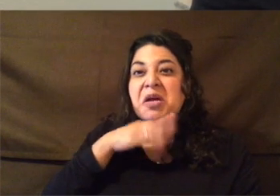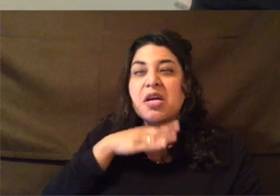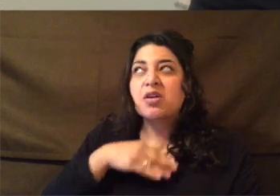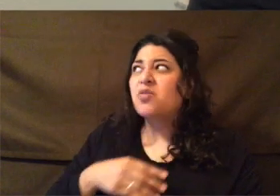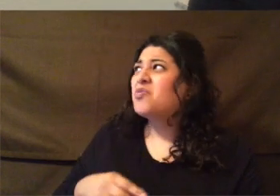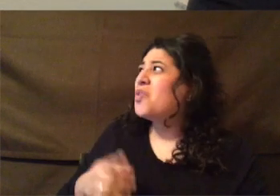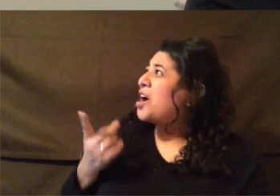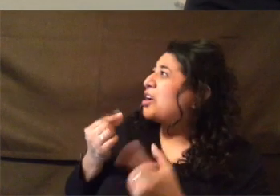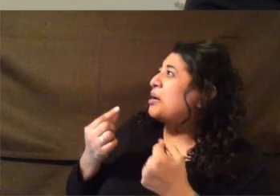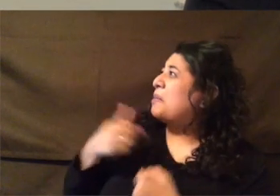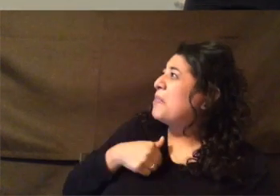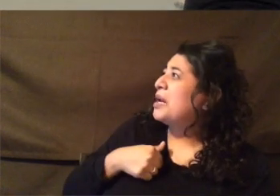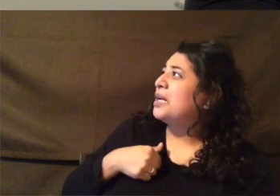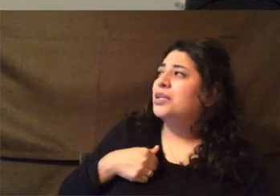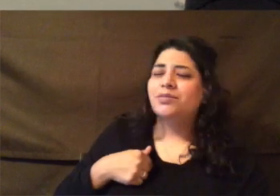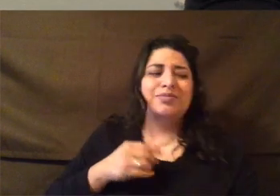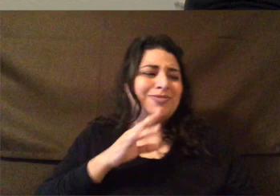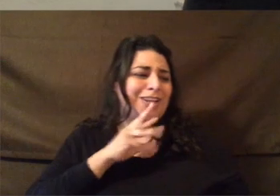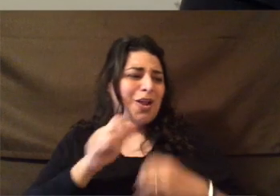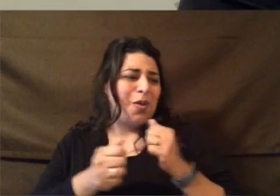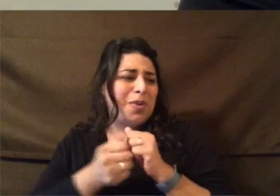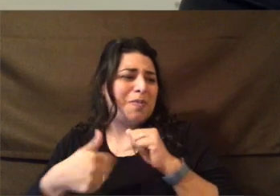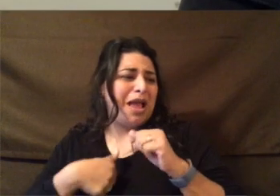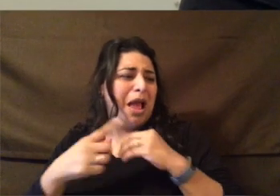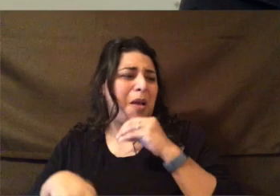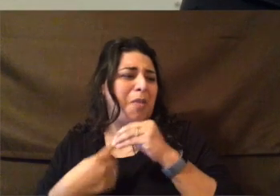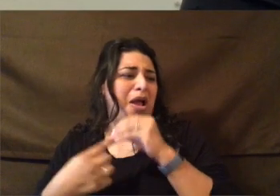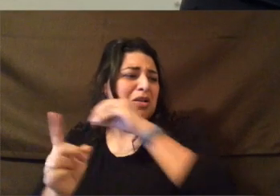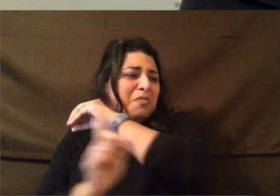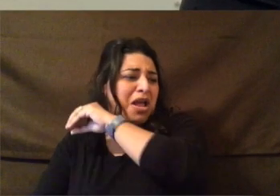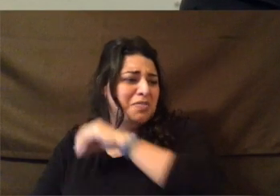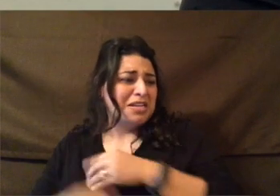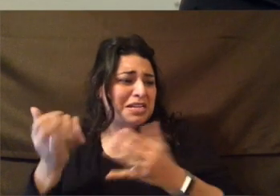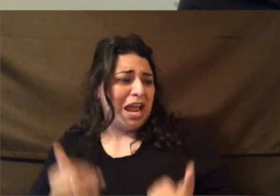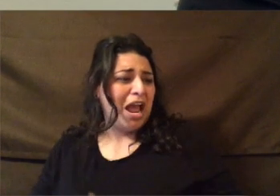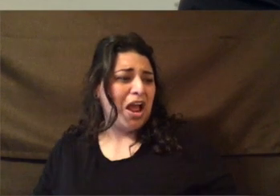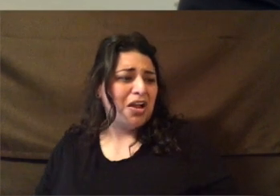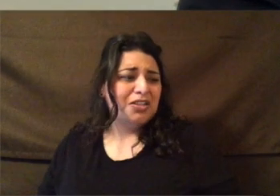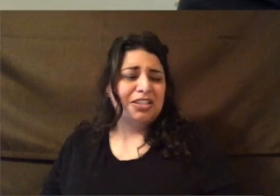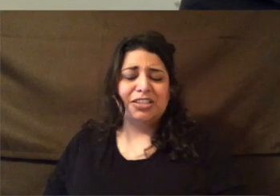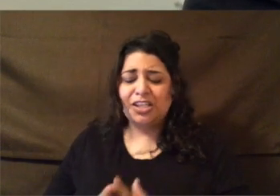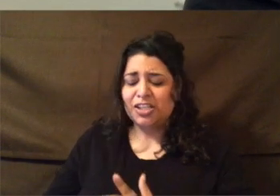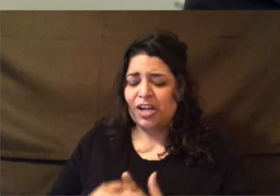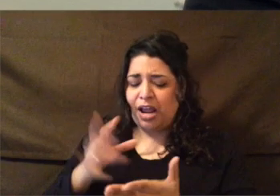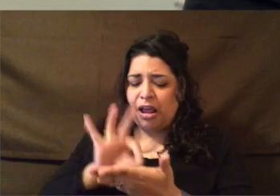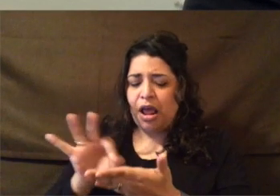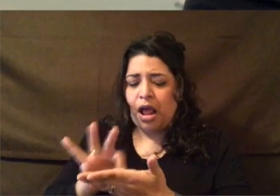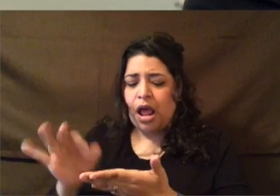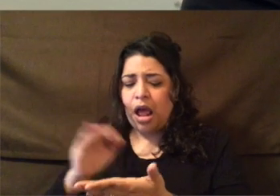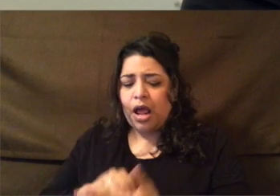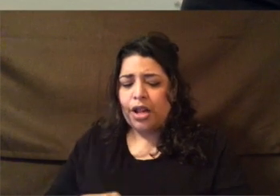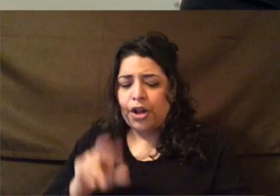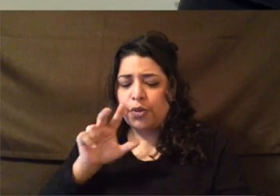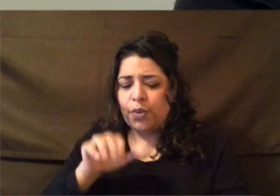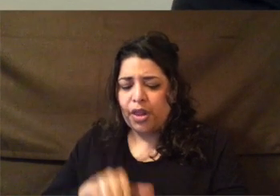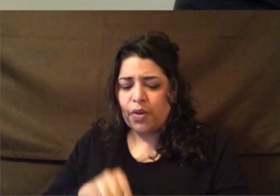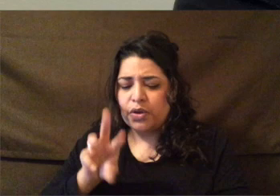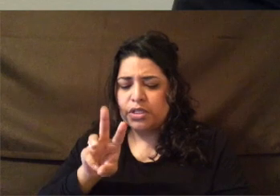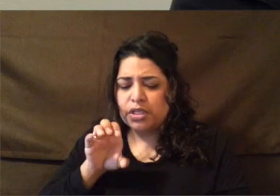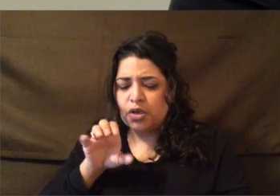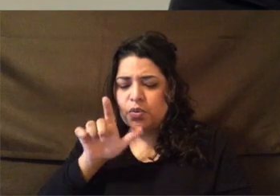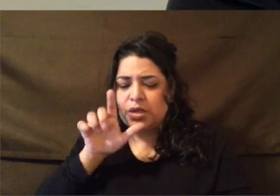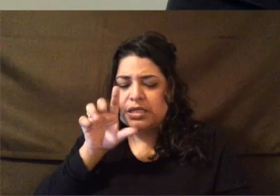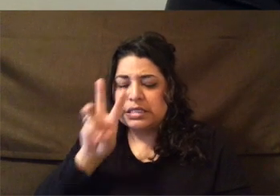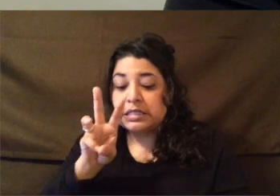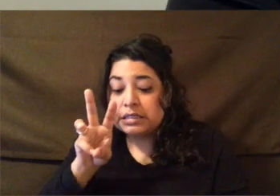princess. Talk to me of consequences now, will you? Said the witch. She went back to counting her pieces of gold.